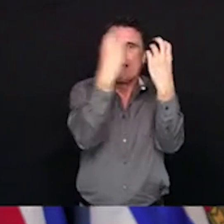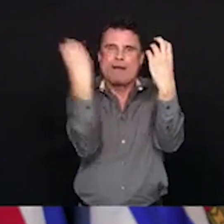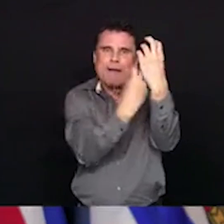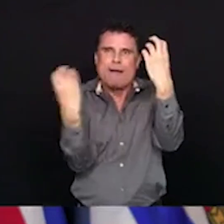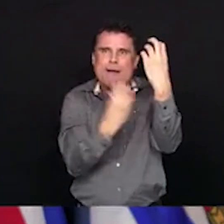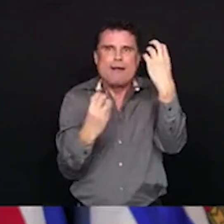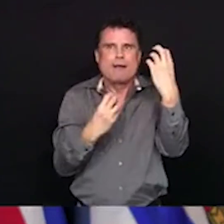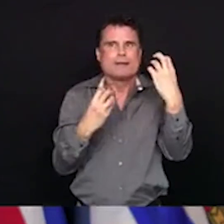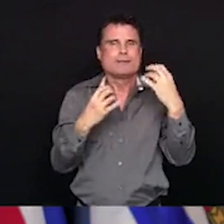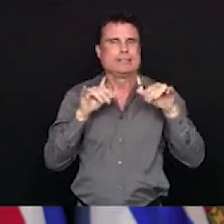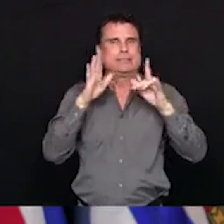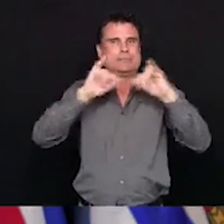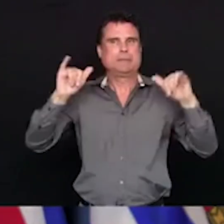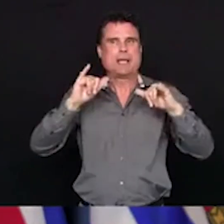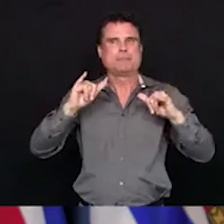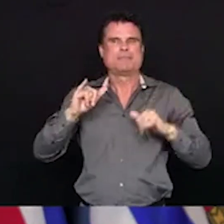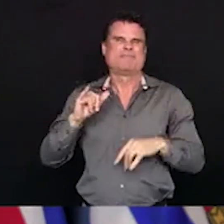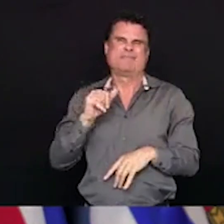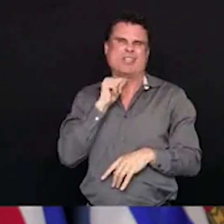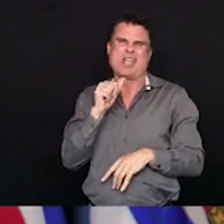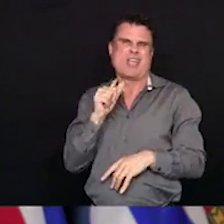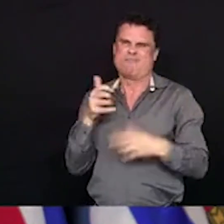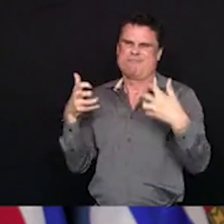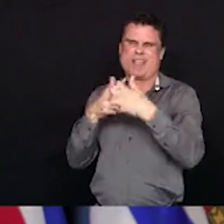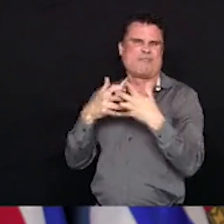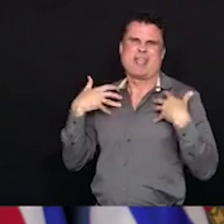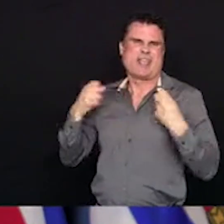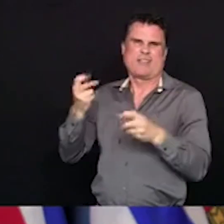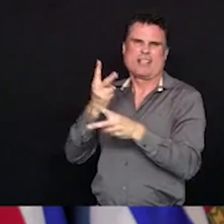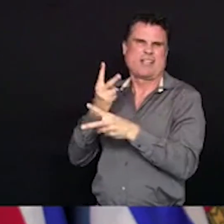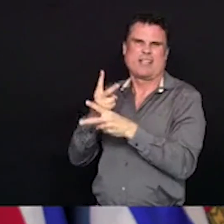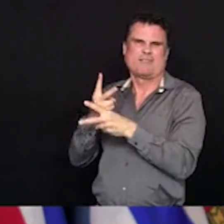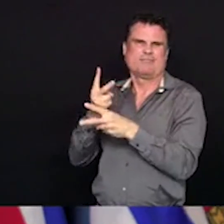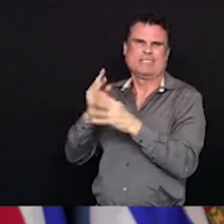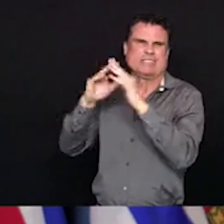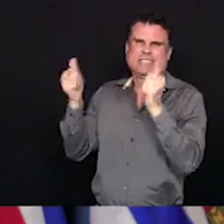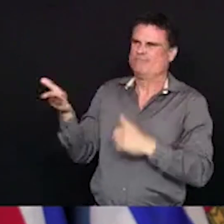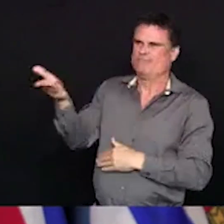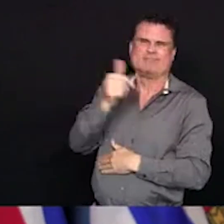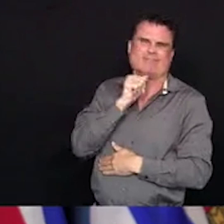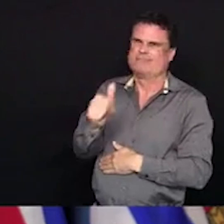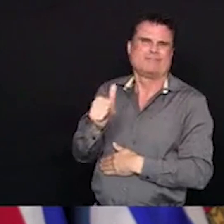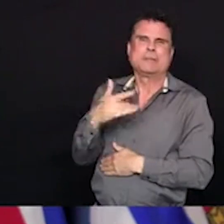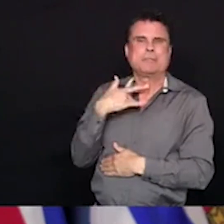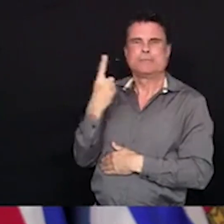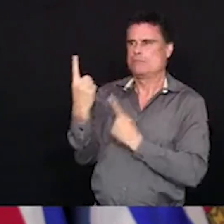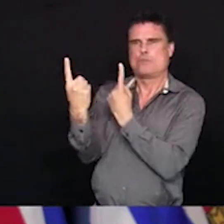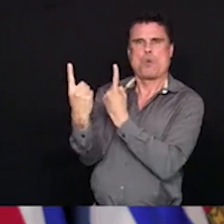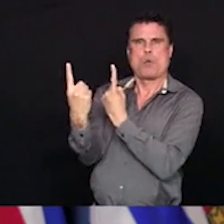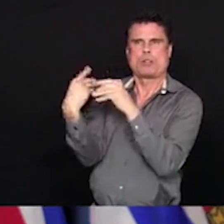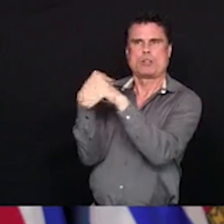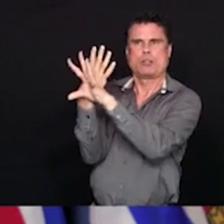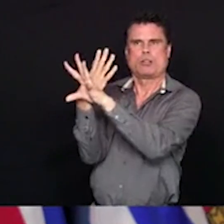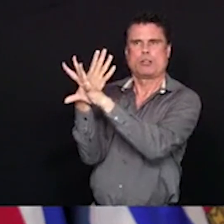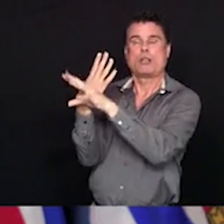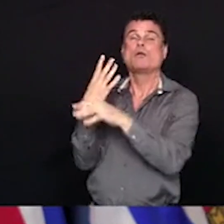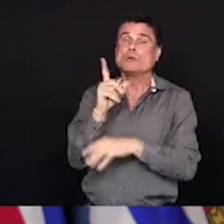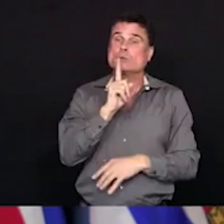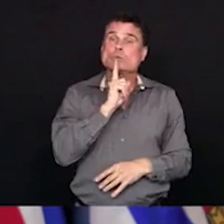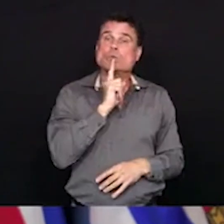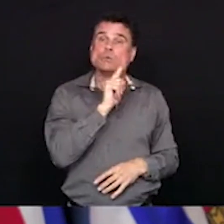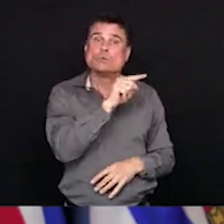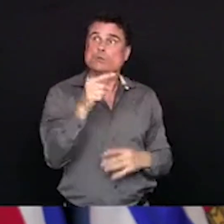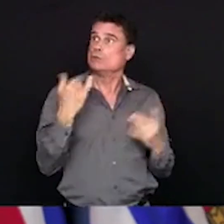think a reasonable person would say that we're using more virtual care than we ever have before by a factor